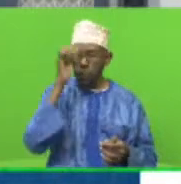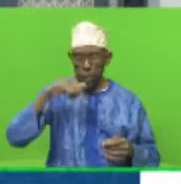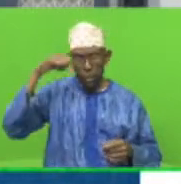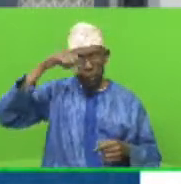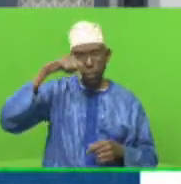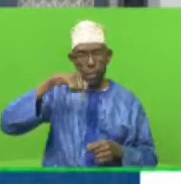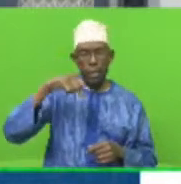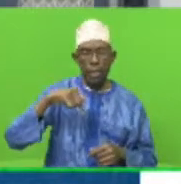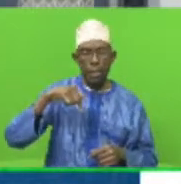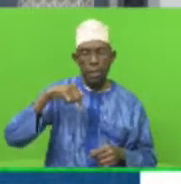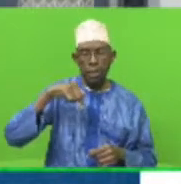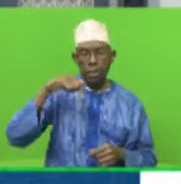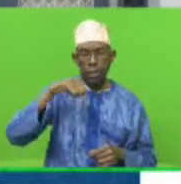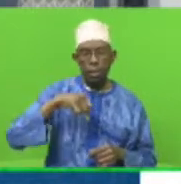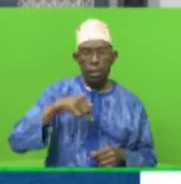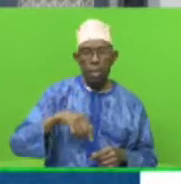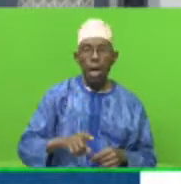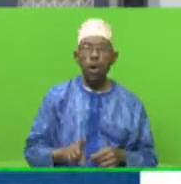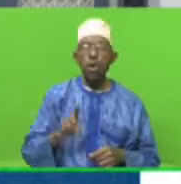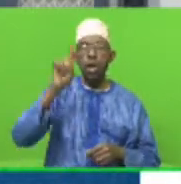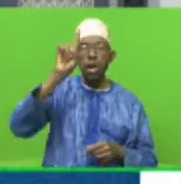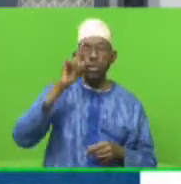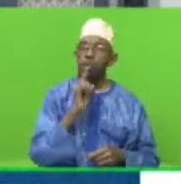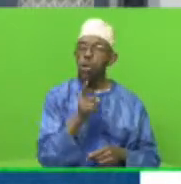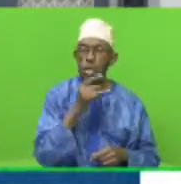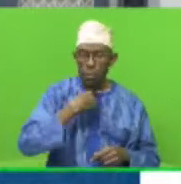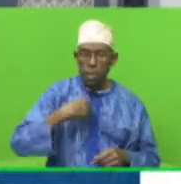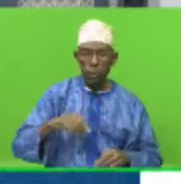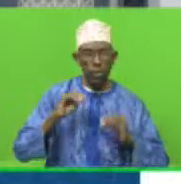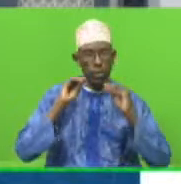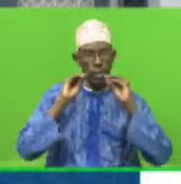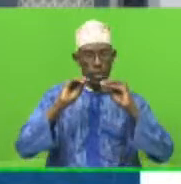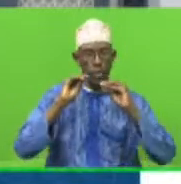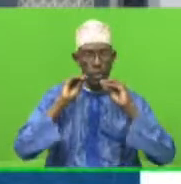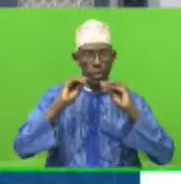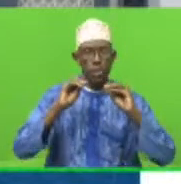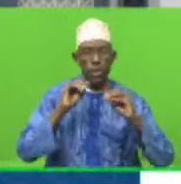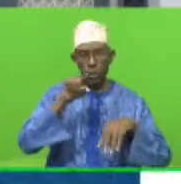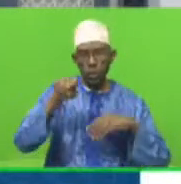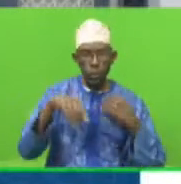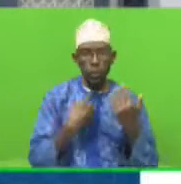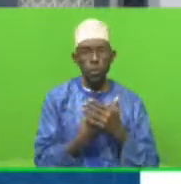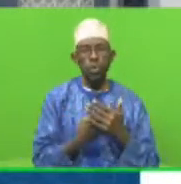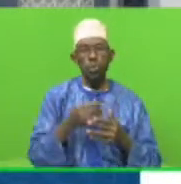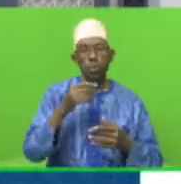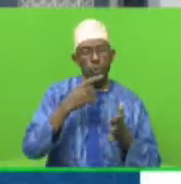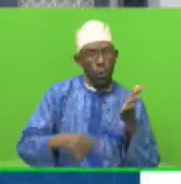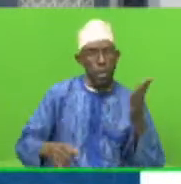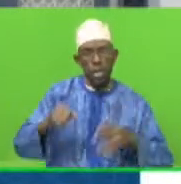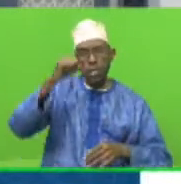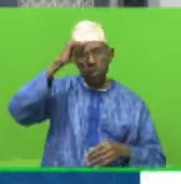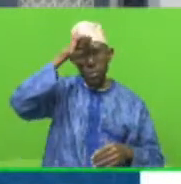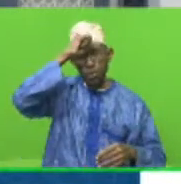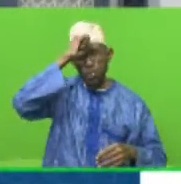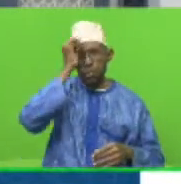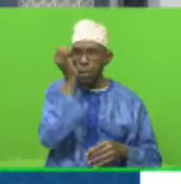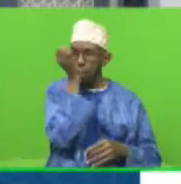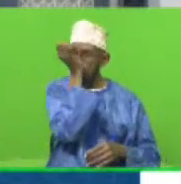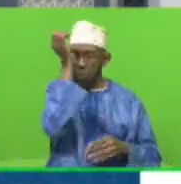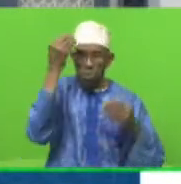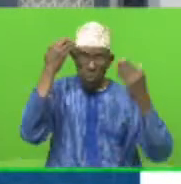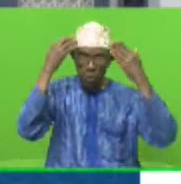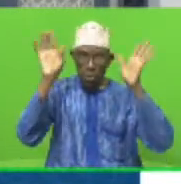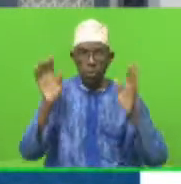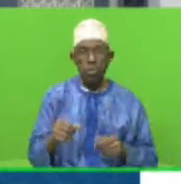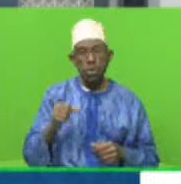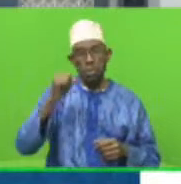hadha. That Allah subhanahu wa ta'ala has instructed me to teach you what you do not know, what